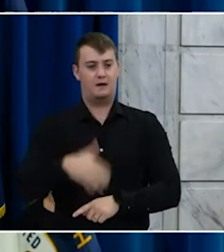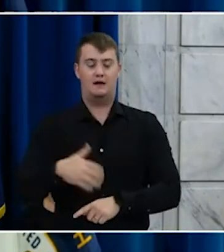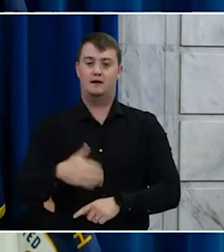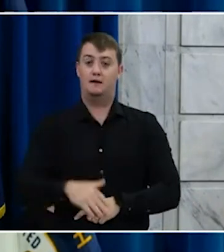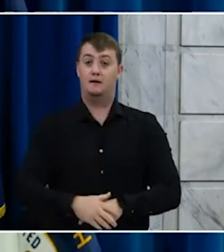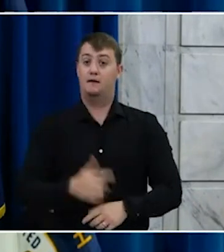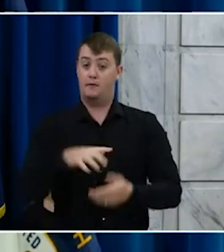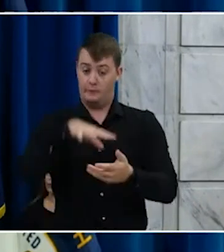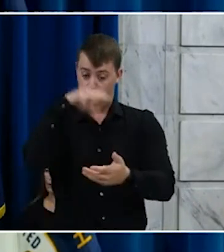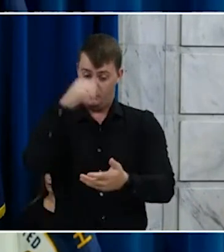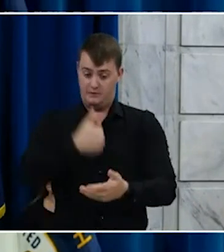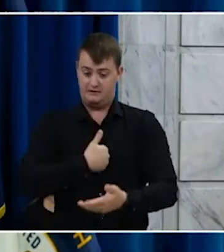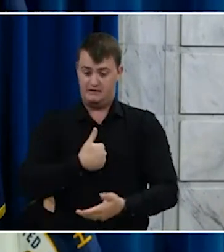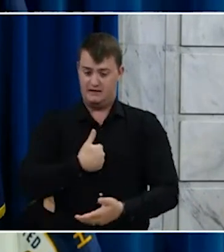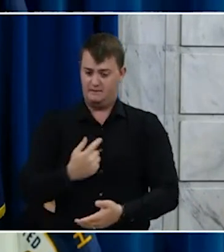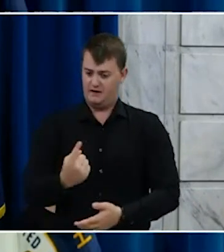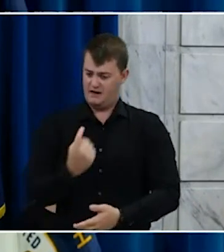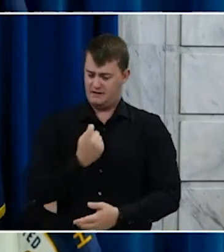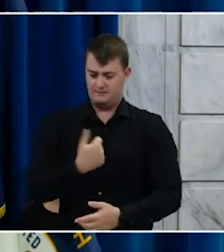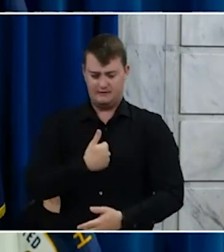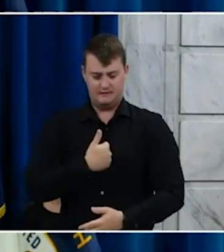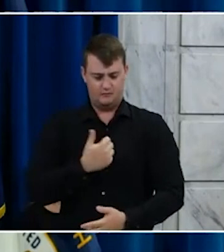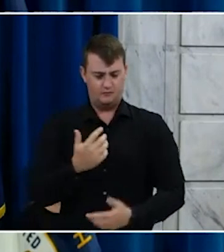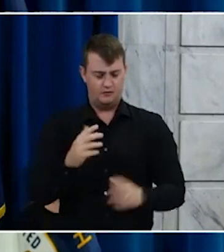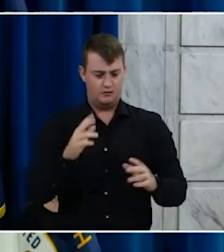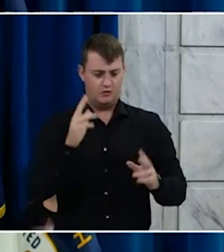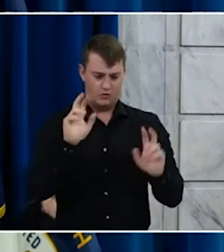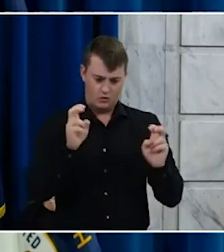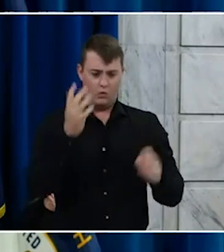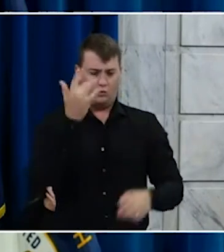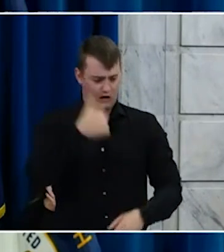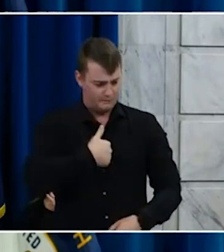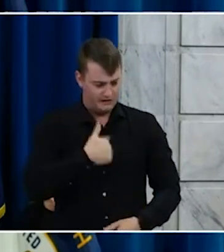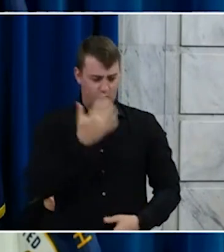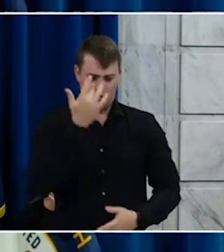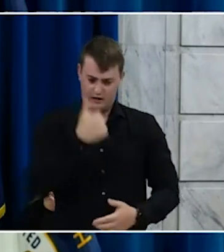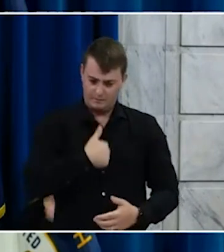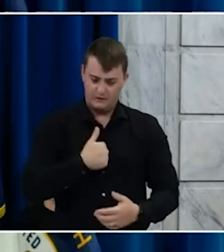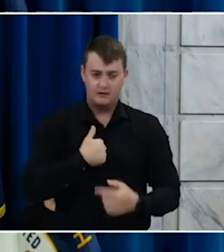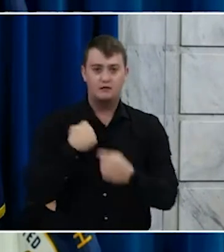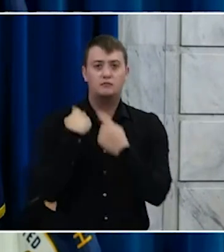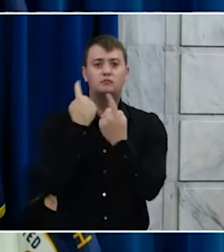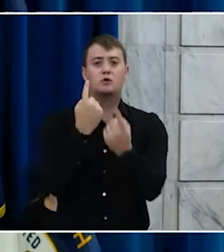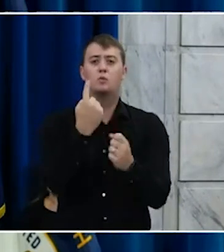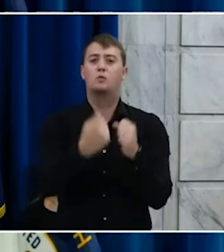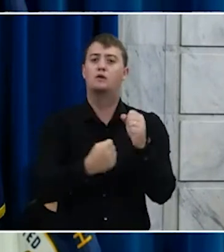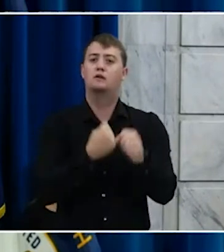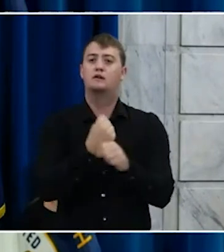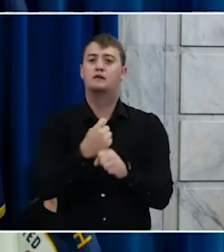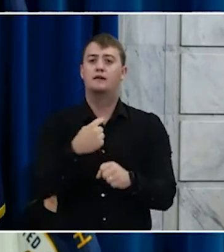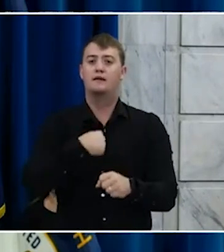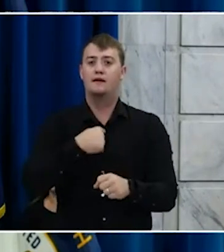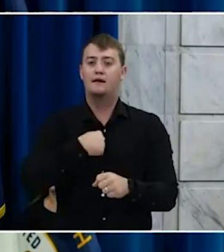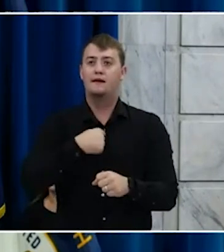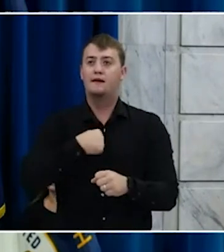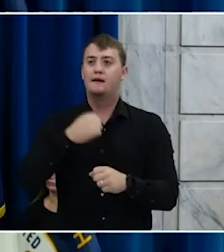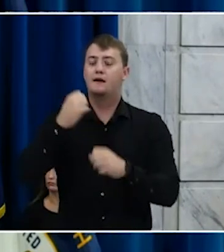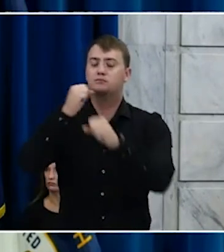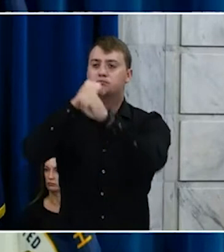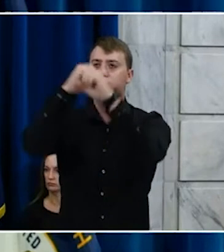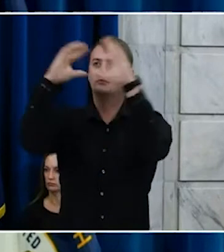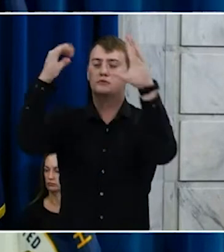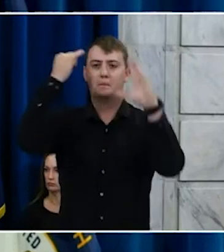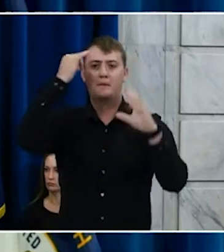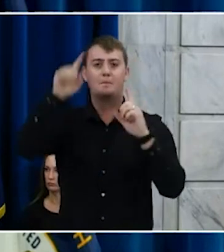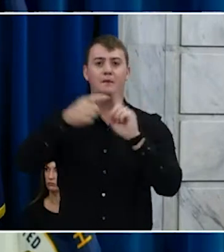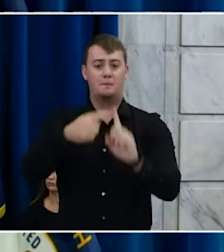learned about myself through asking that question, why me, over the last year, is that I have a magic about me and about